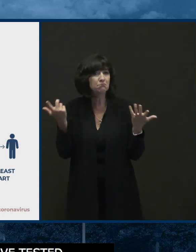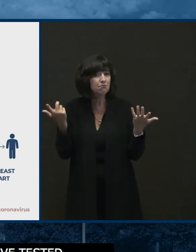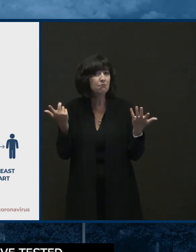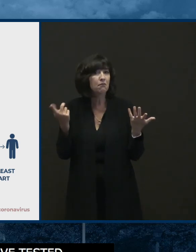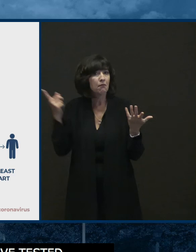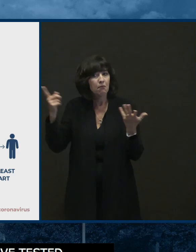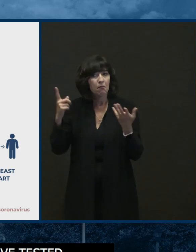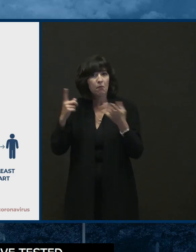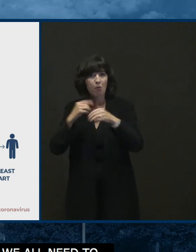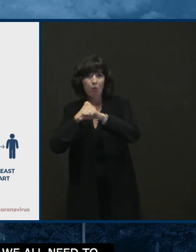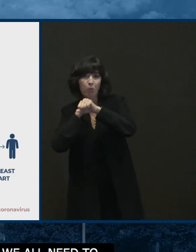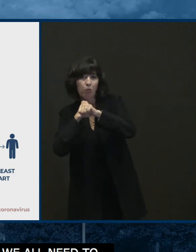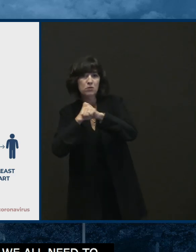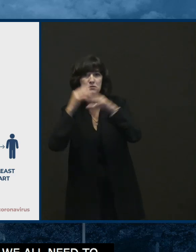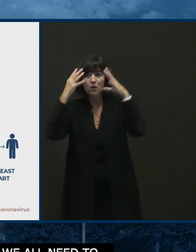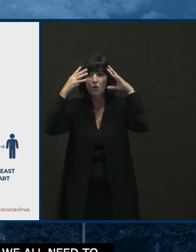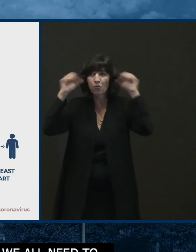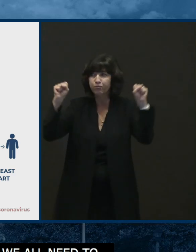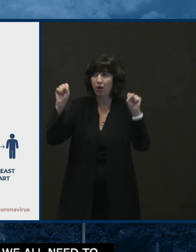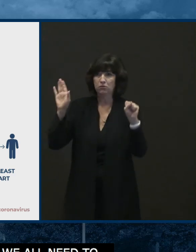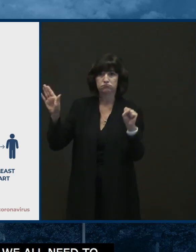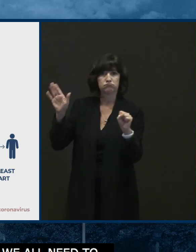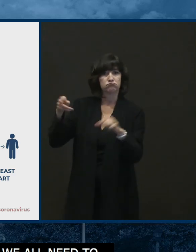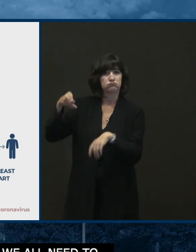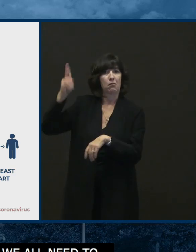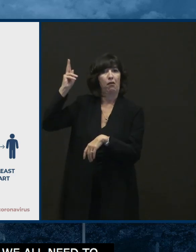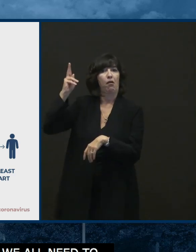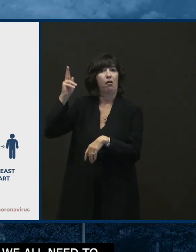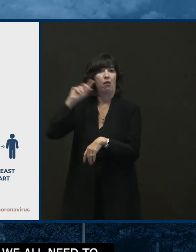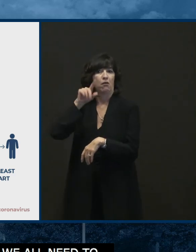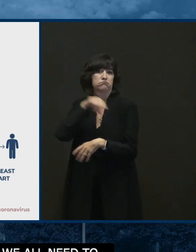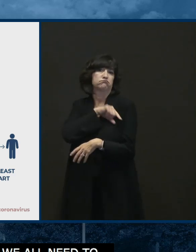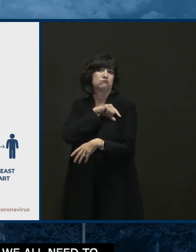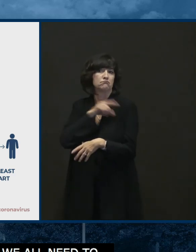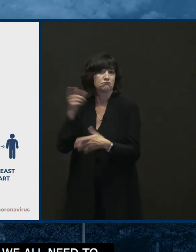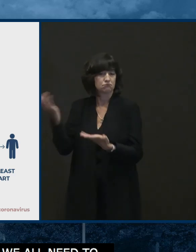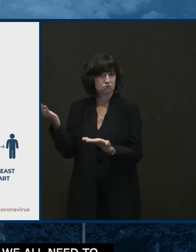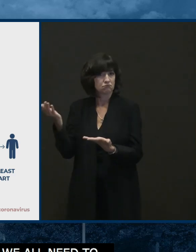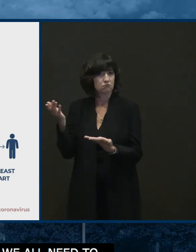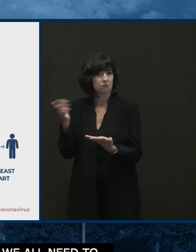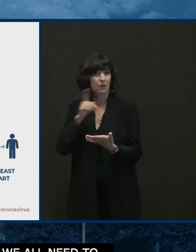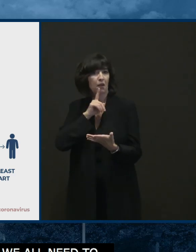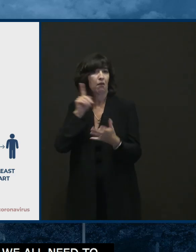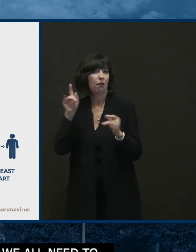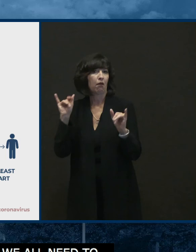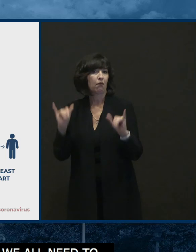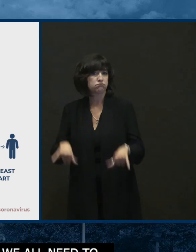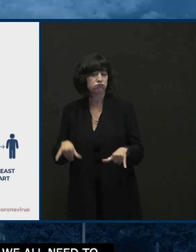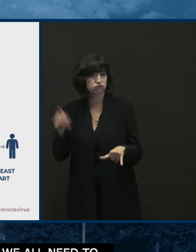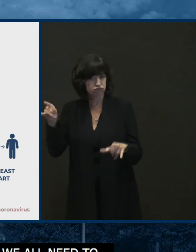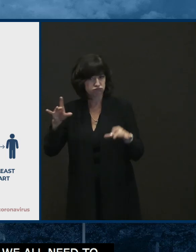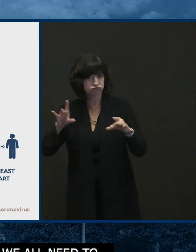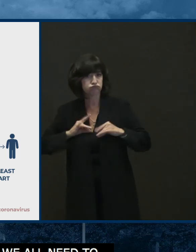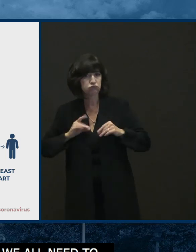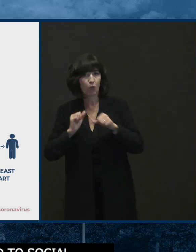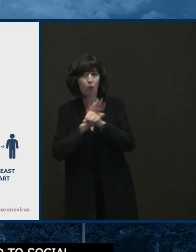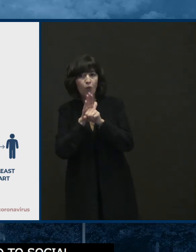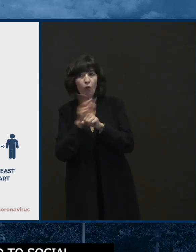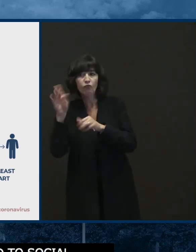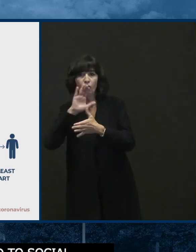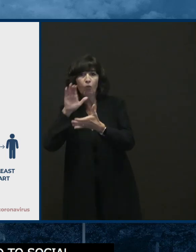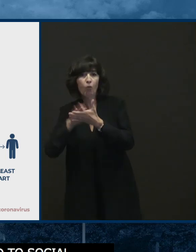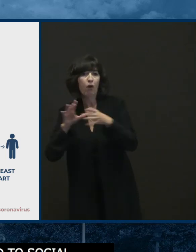masks. We need to social distance. We need to be careful. We need to avoid large public